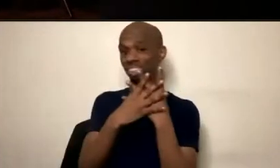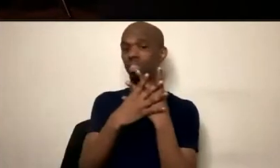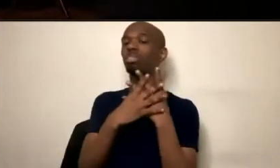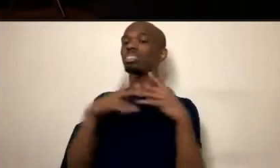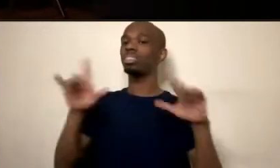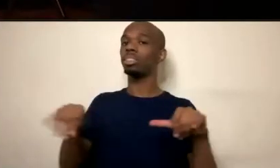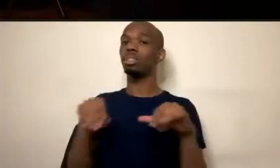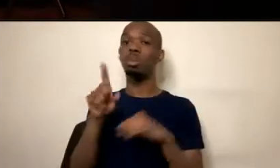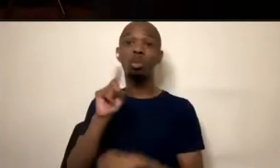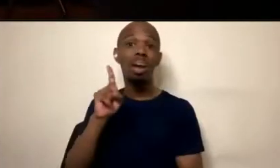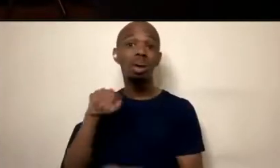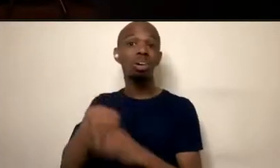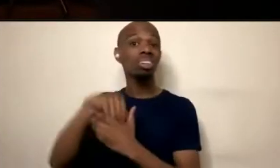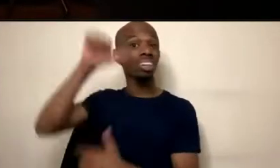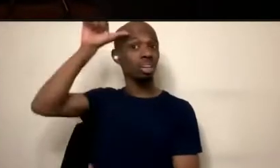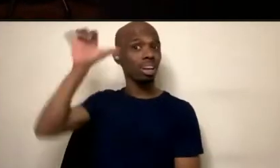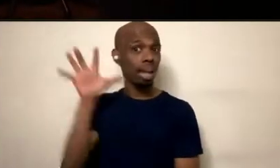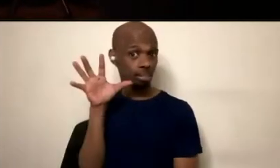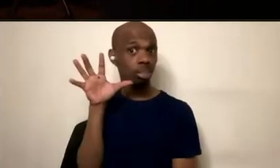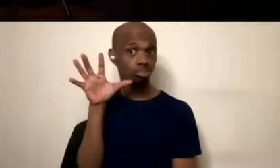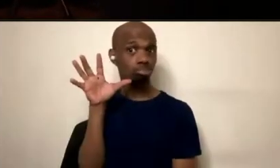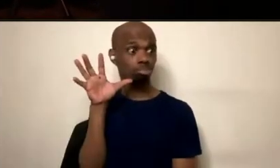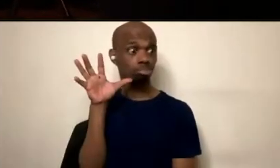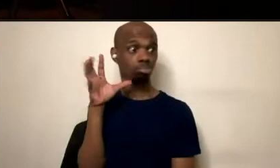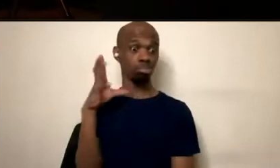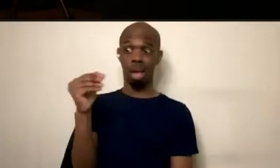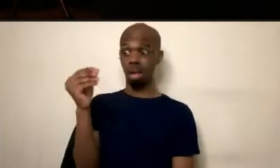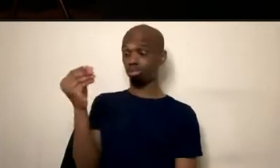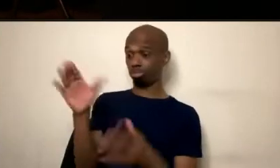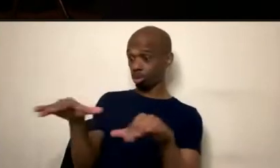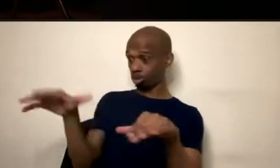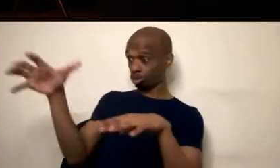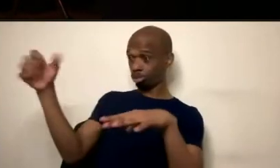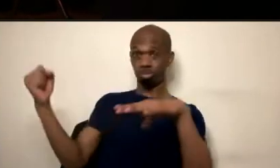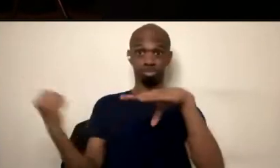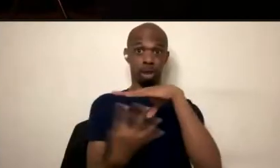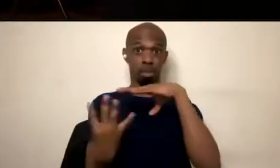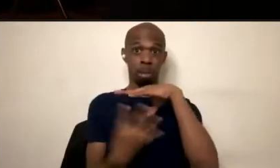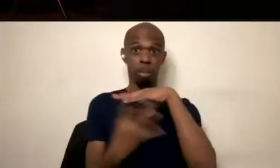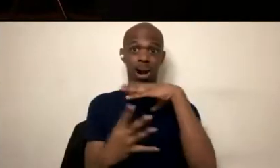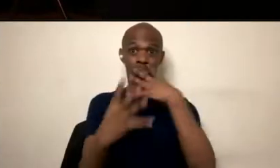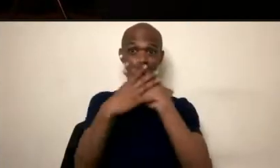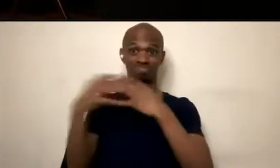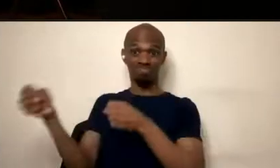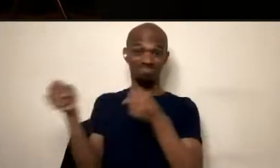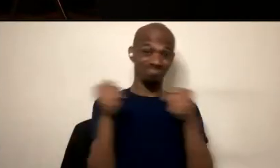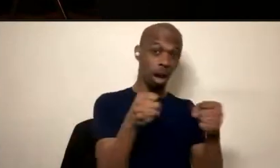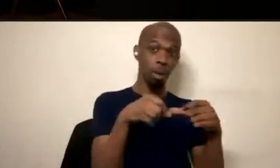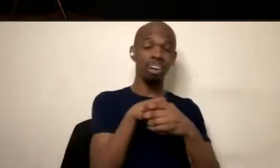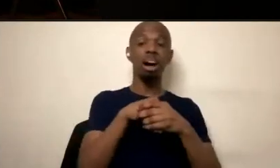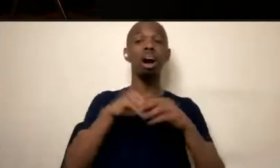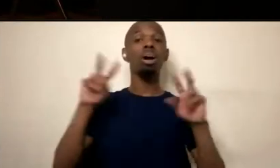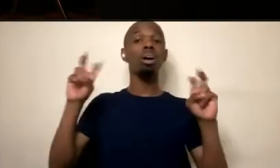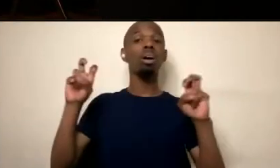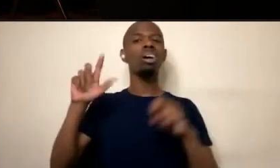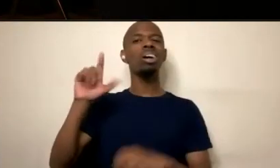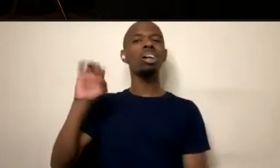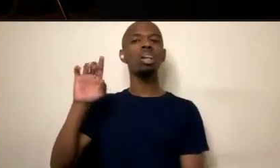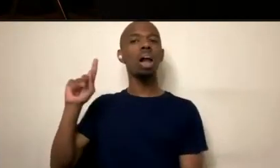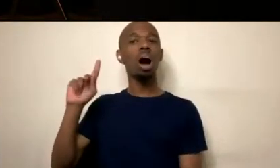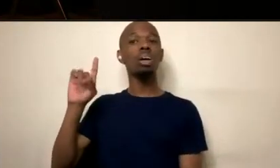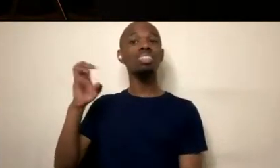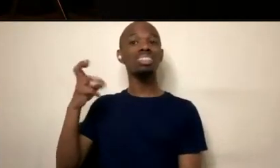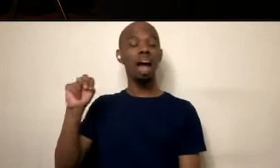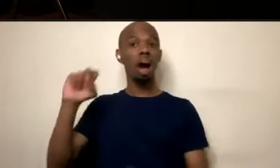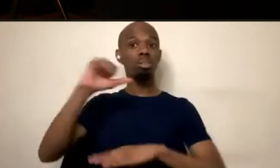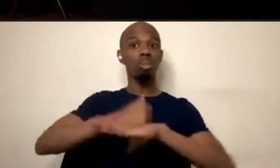know. And they have women who come in and, you know, they're there to help the children, I mean, to be with them.